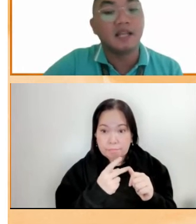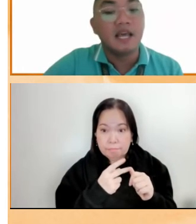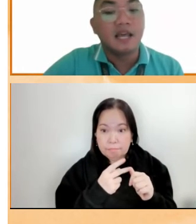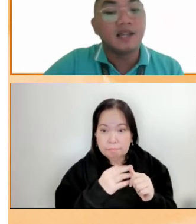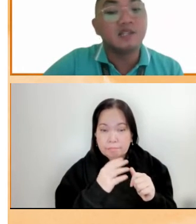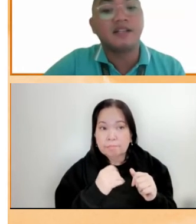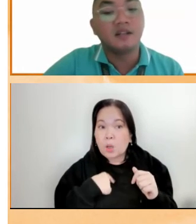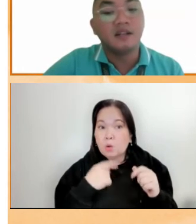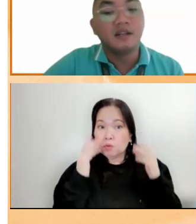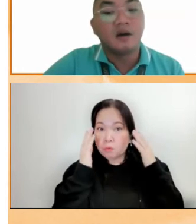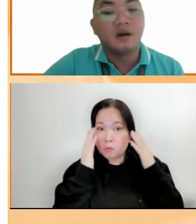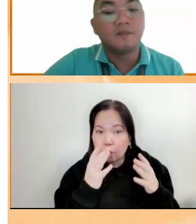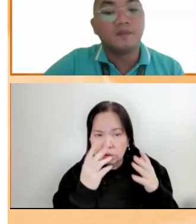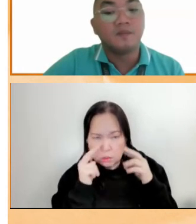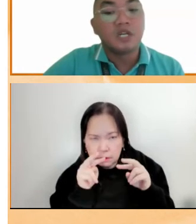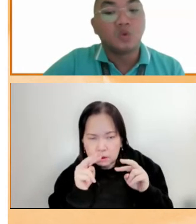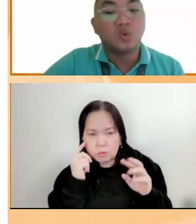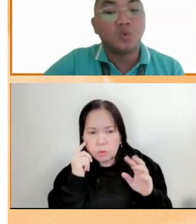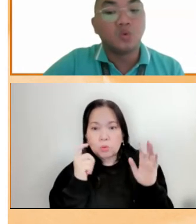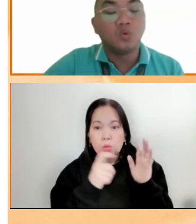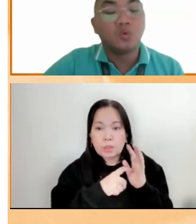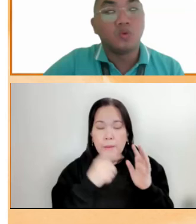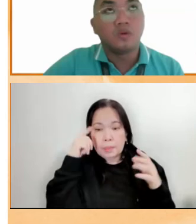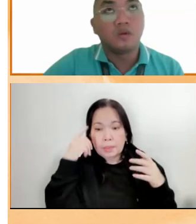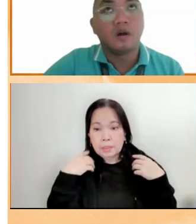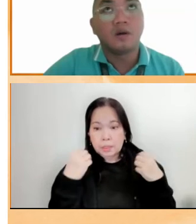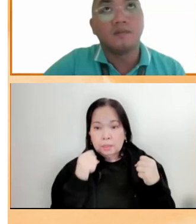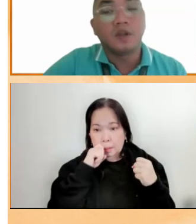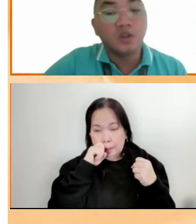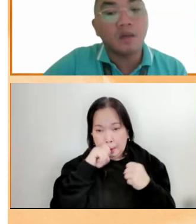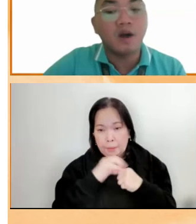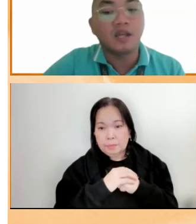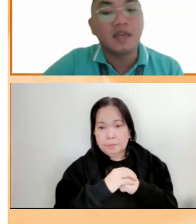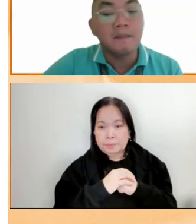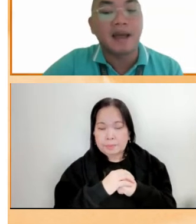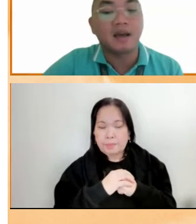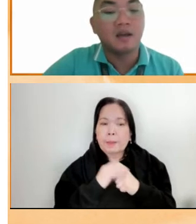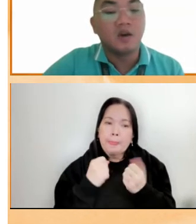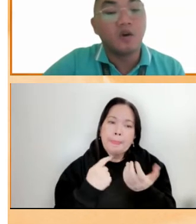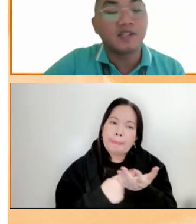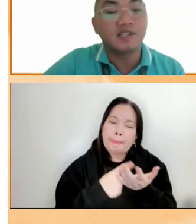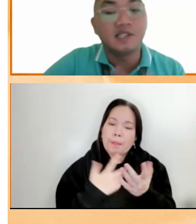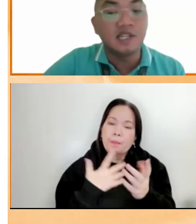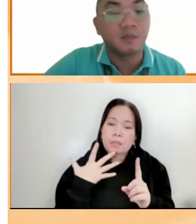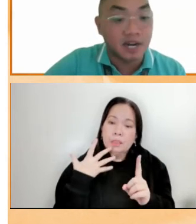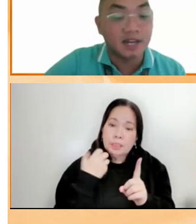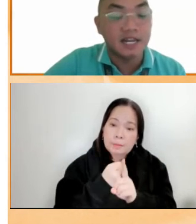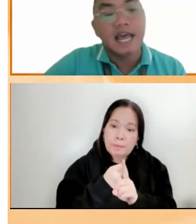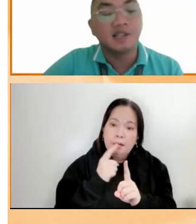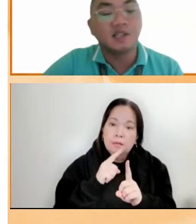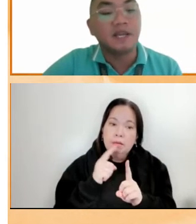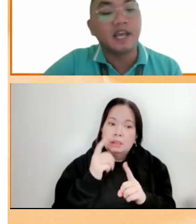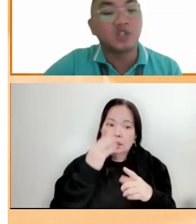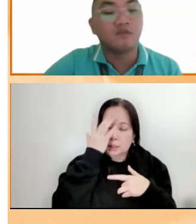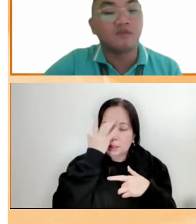health, it is vital to talk about the impact of its disease burden and